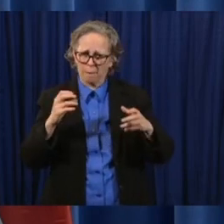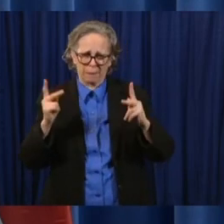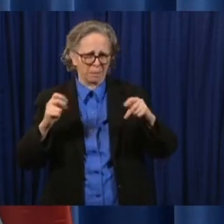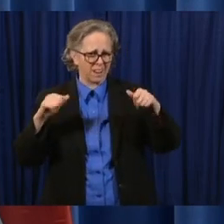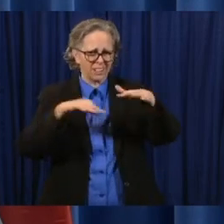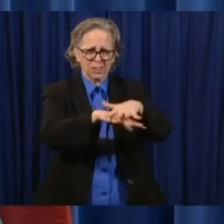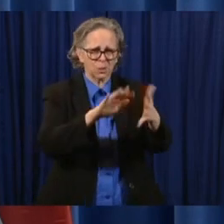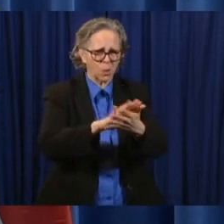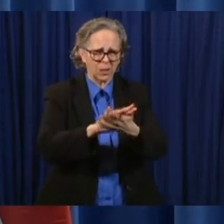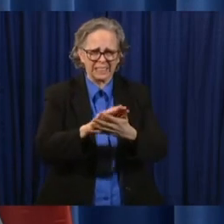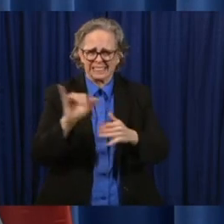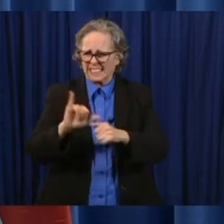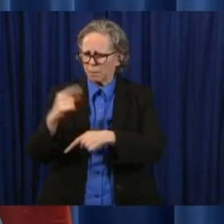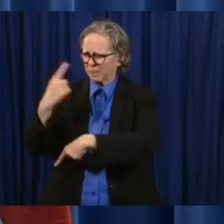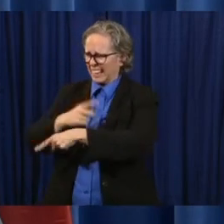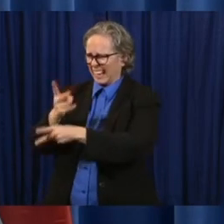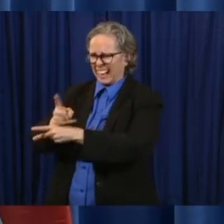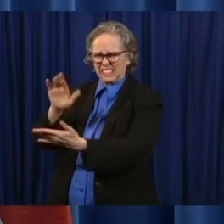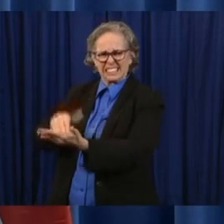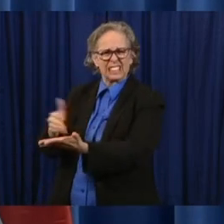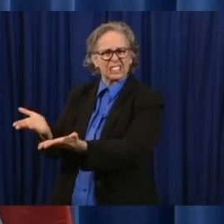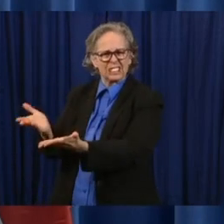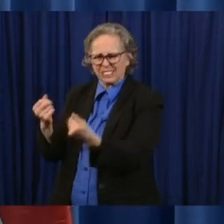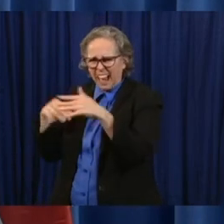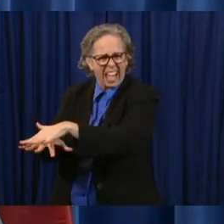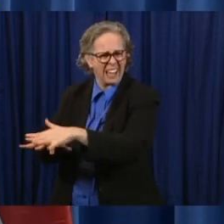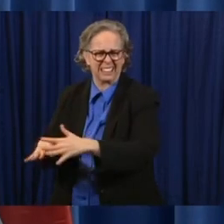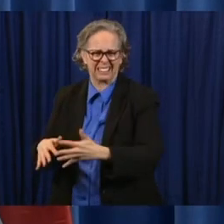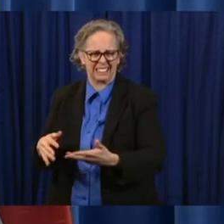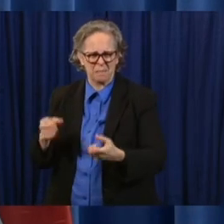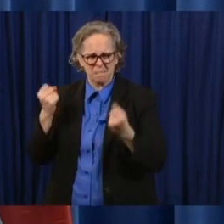daycare. And that is, you have a number of kids together,